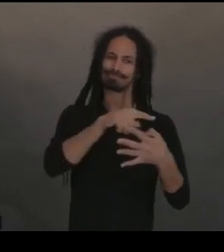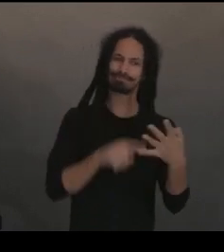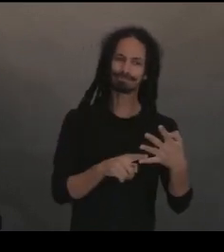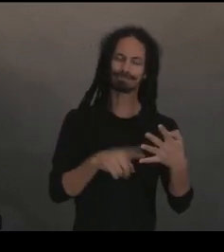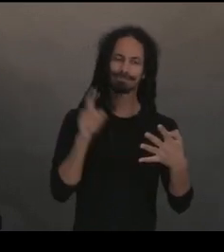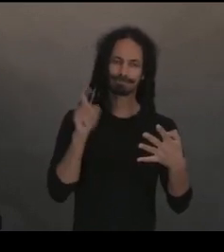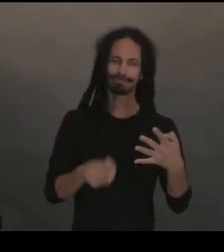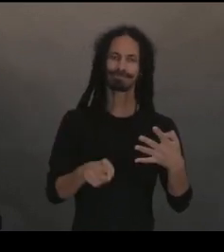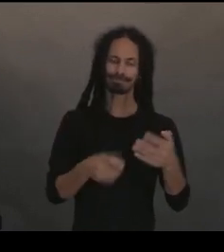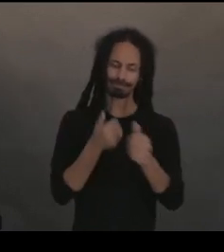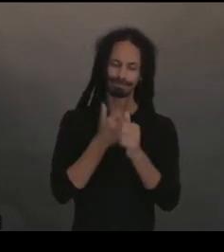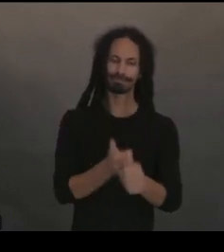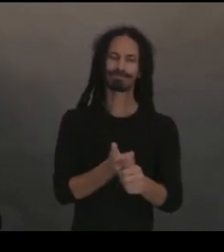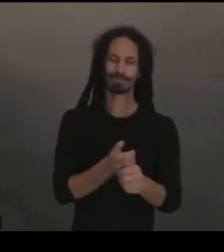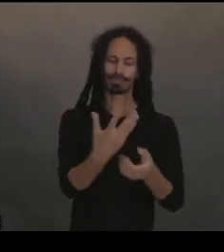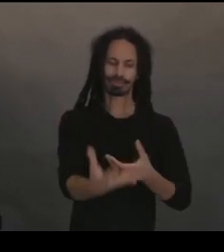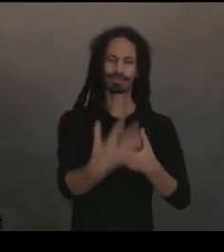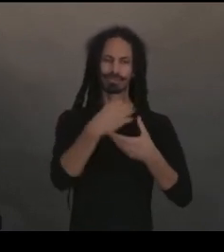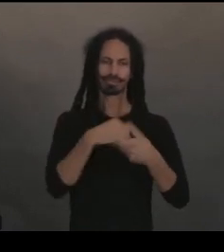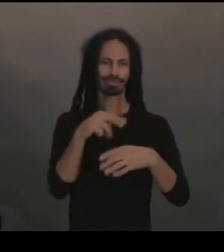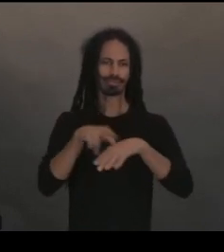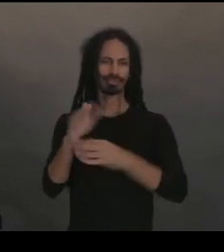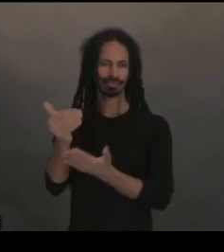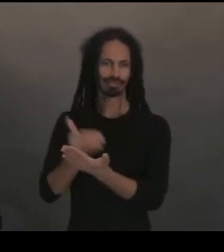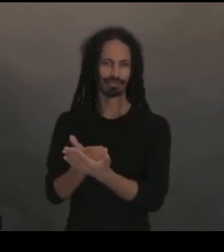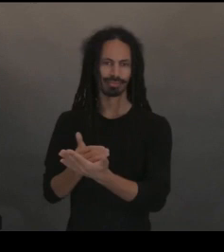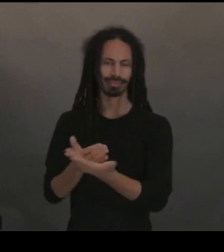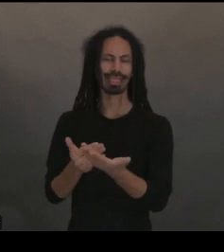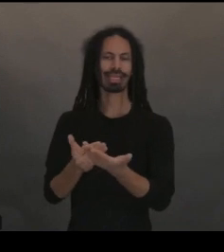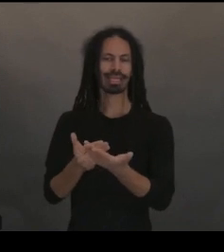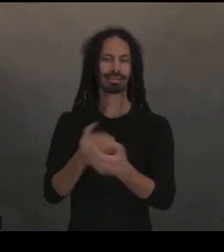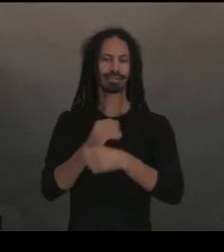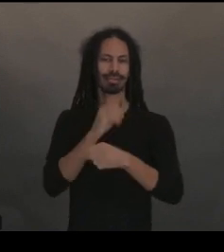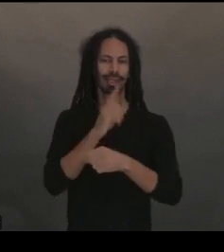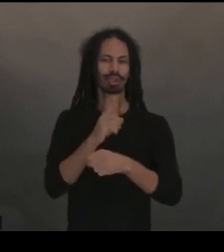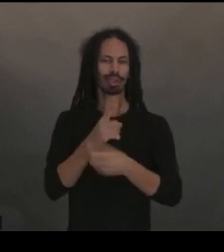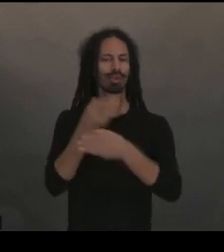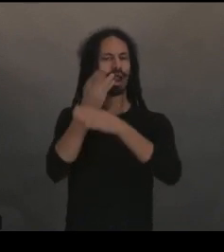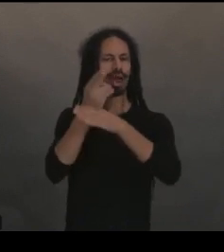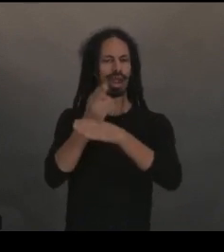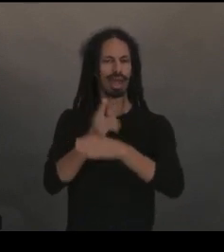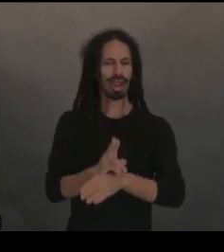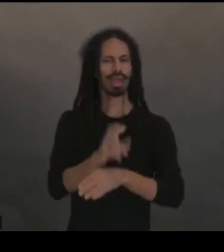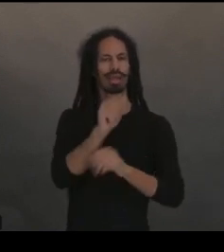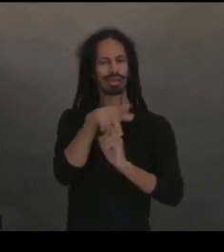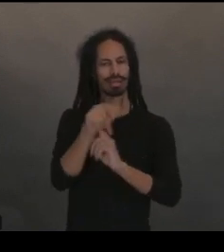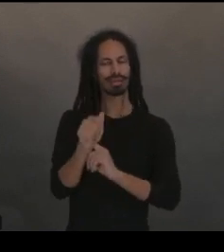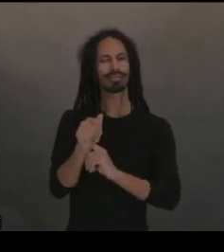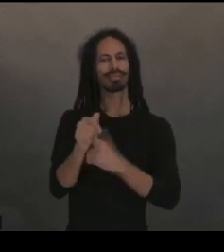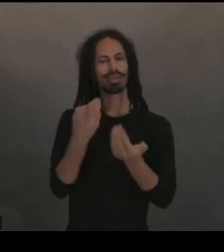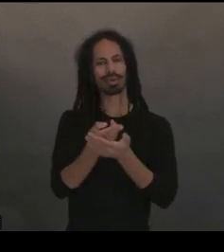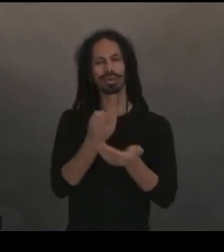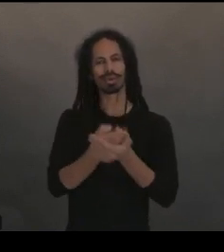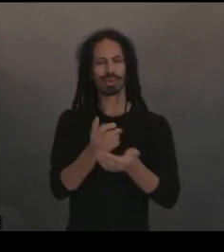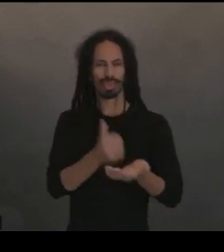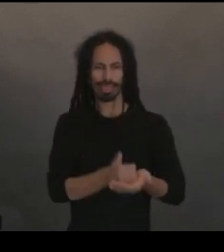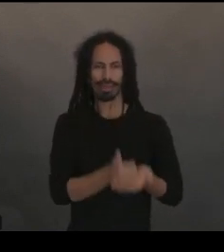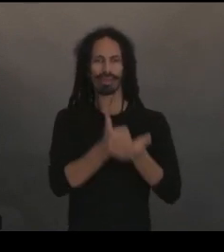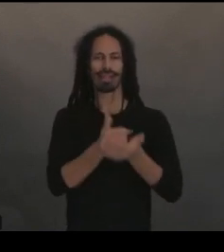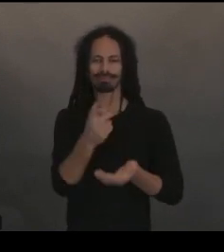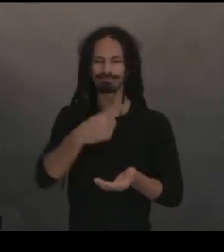what, and the where. And really becoming familiar with online APA resources that will help you navigate the unique